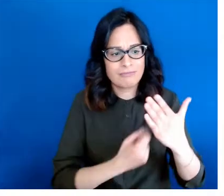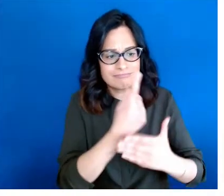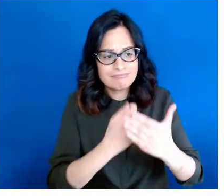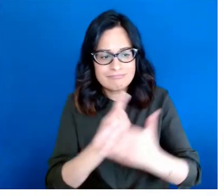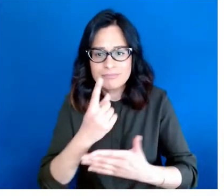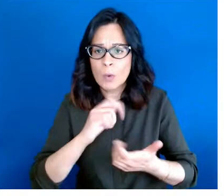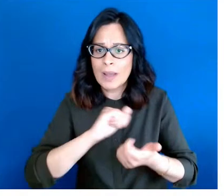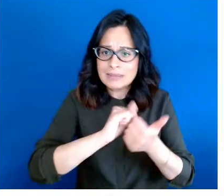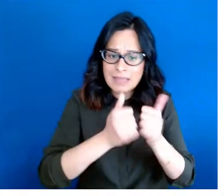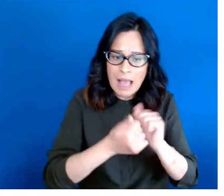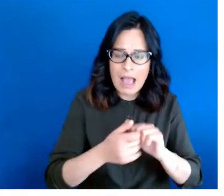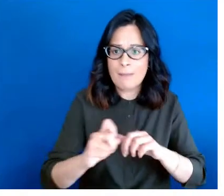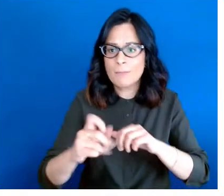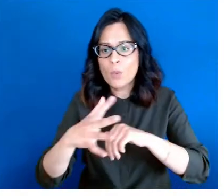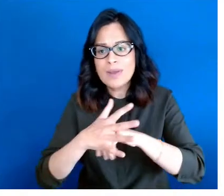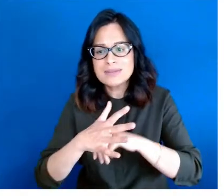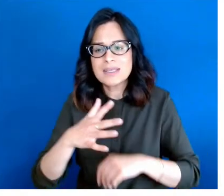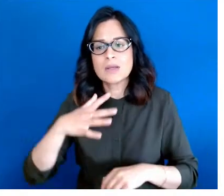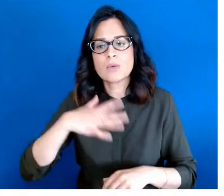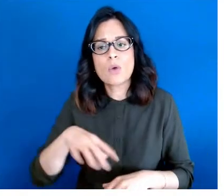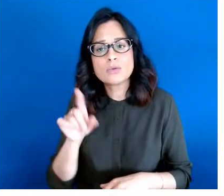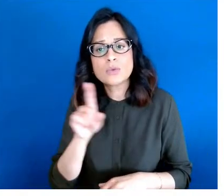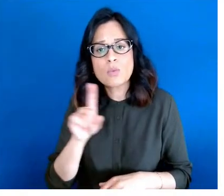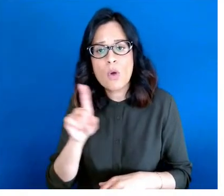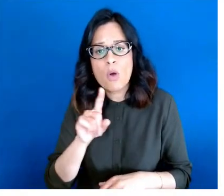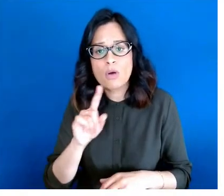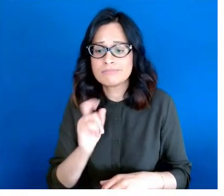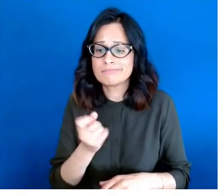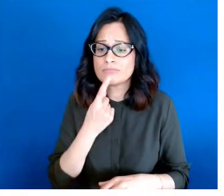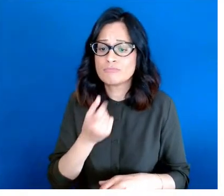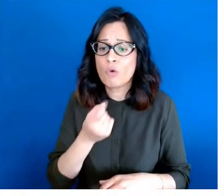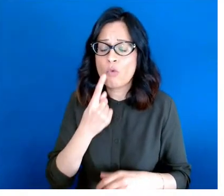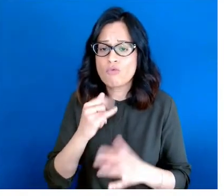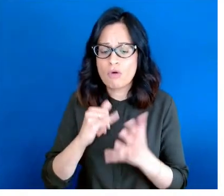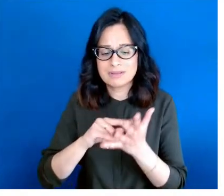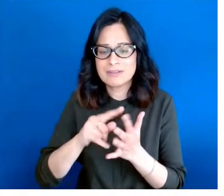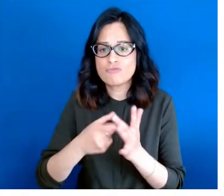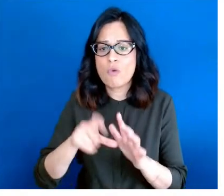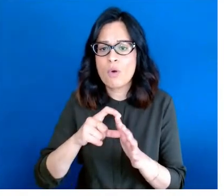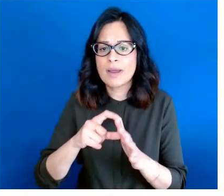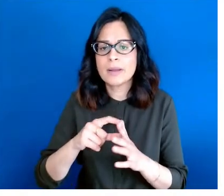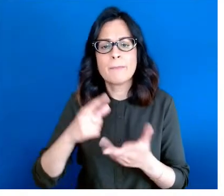may want to give oral steroids at a low dose for a few days.